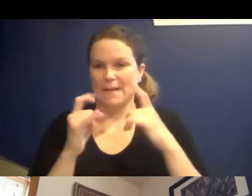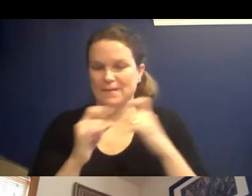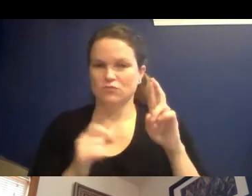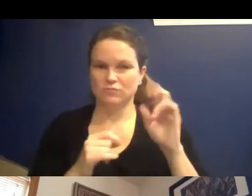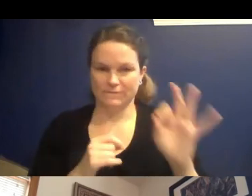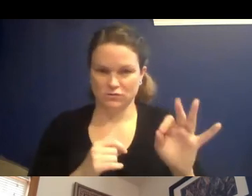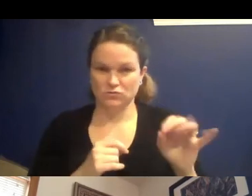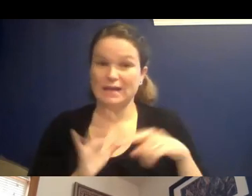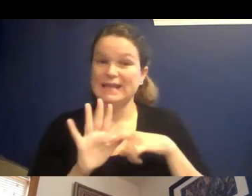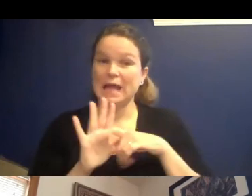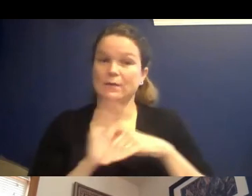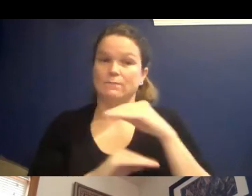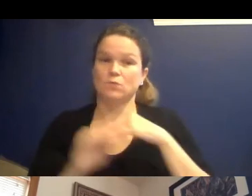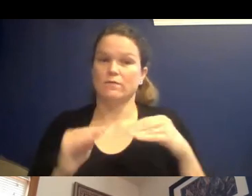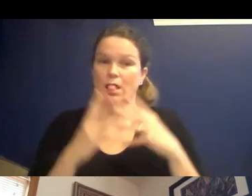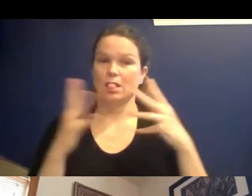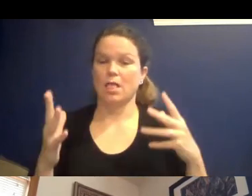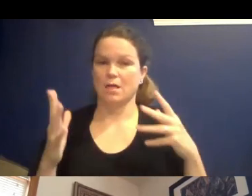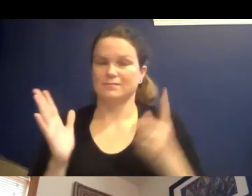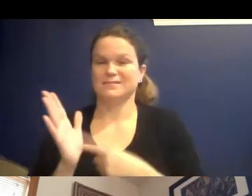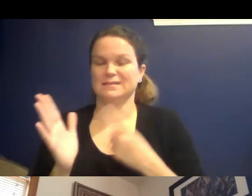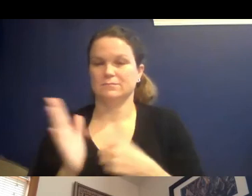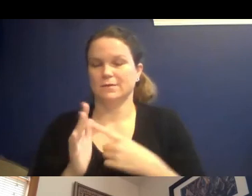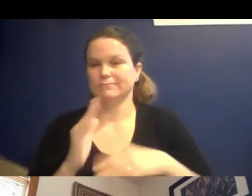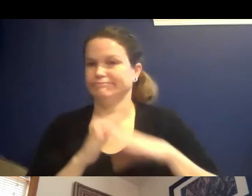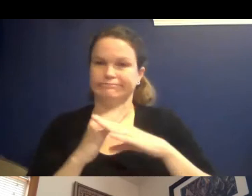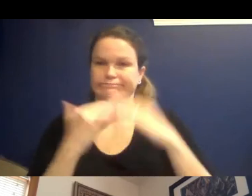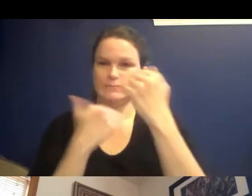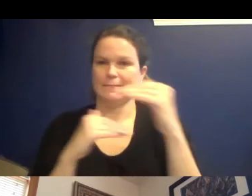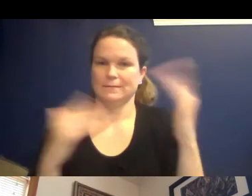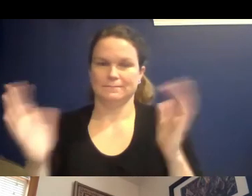Caterpillars move around a lot, so some thought needs to be put into confinement.